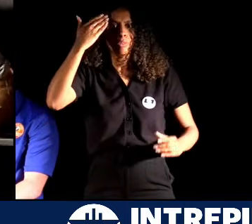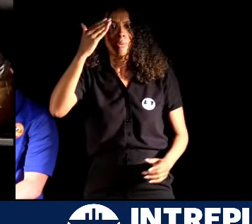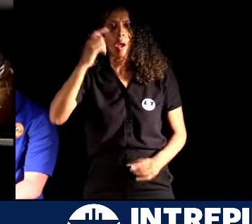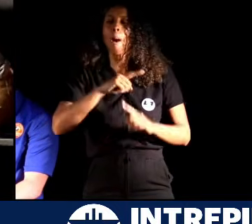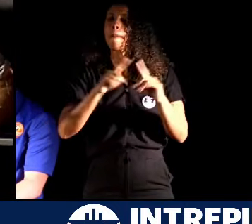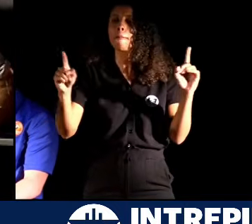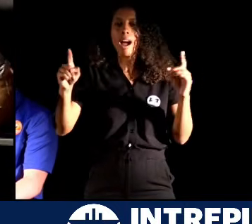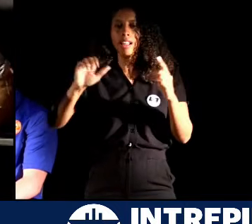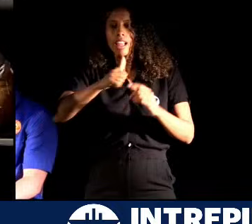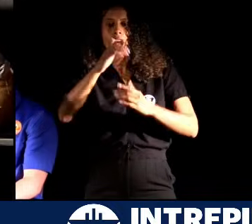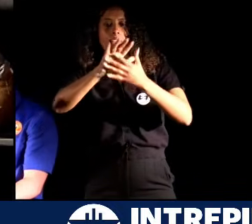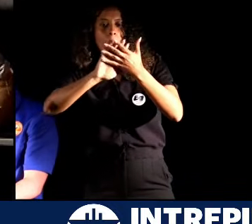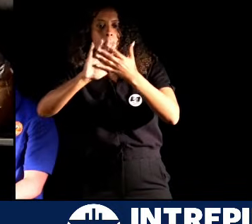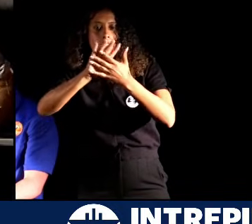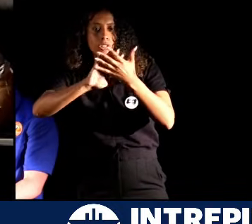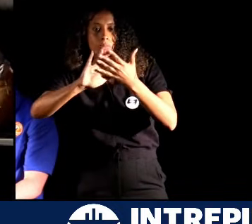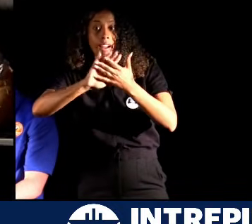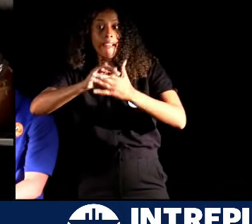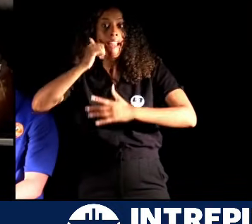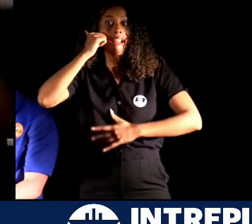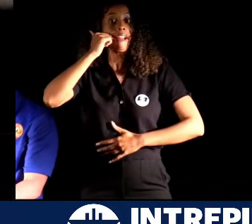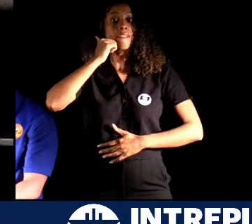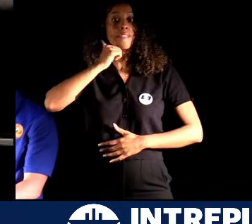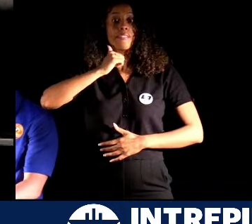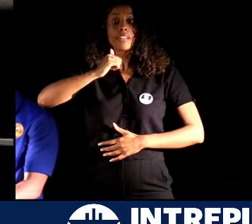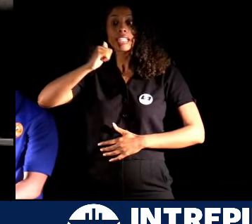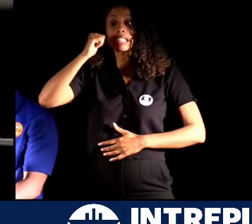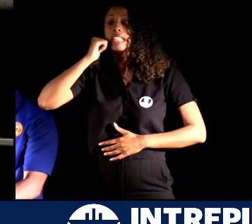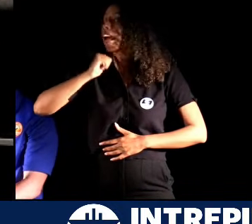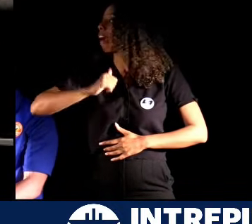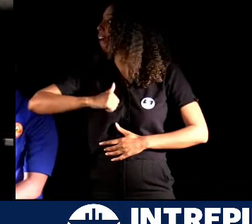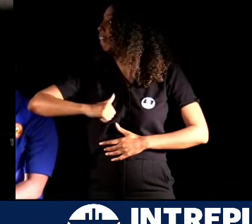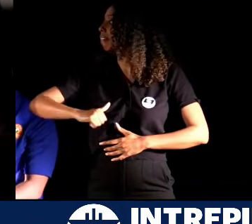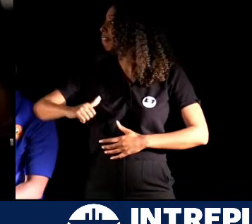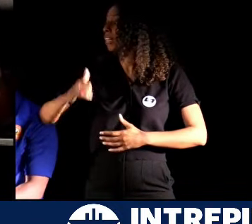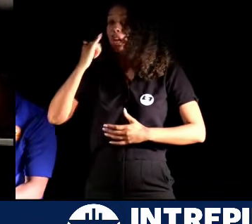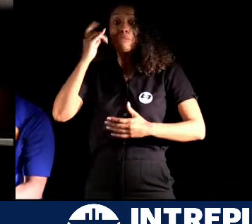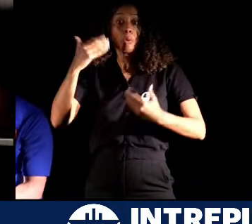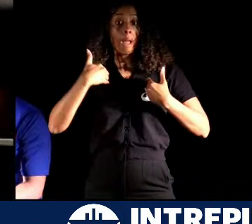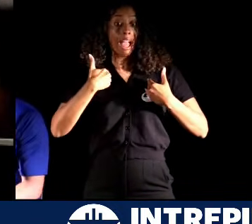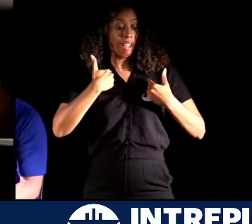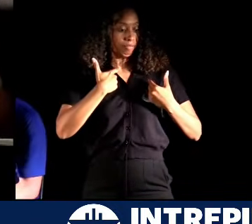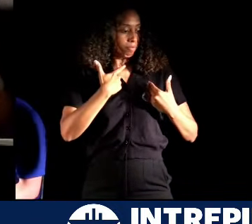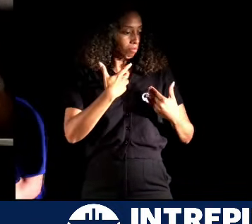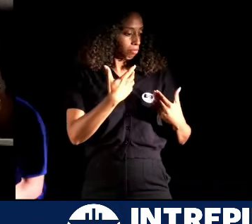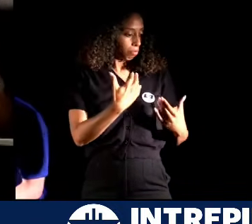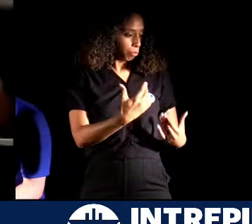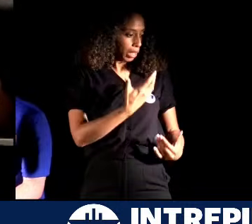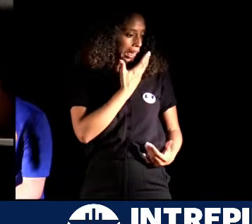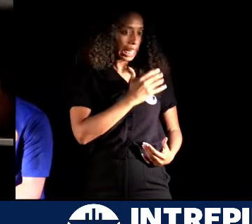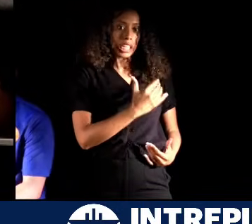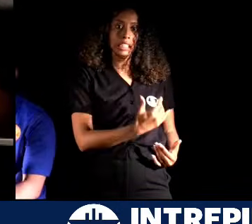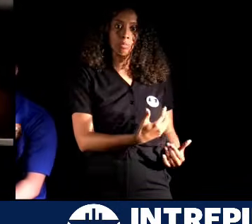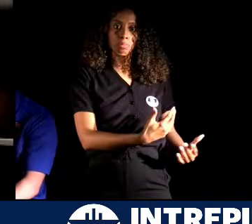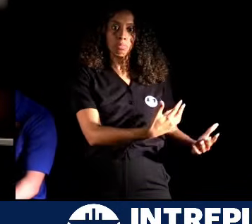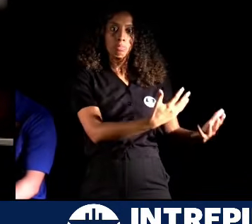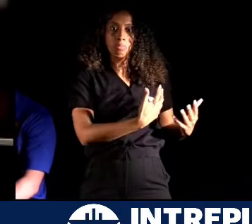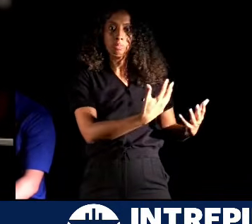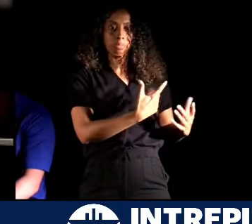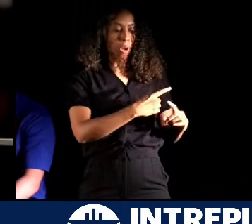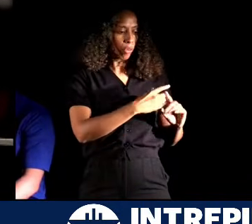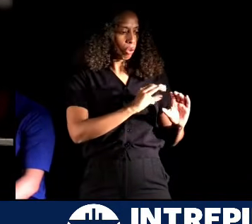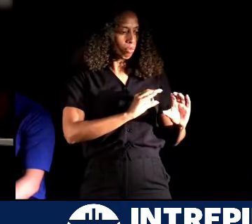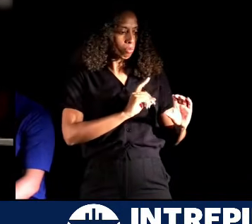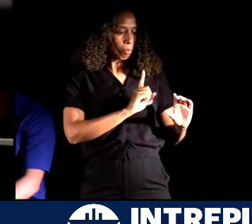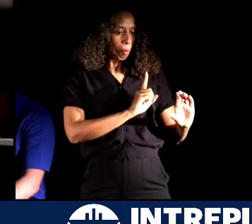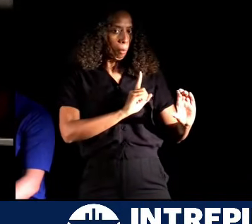big mystery as well is that from everyday experience, if you have a heat source, the further you move away